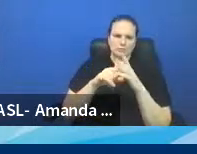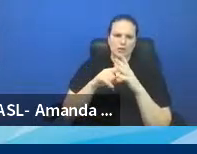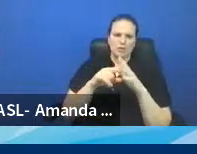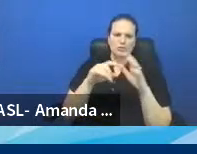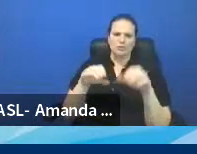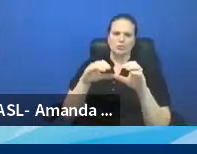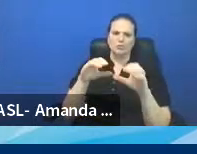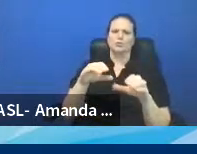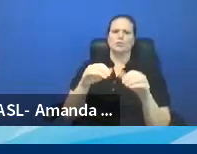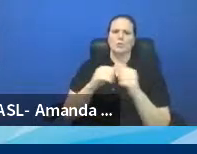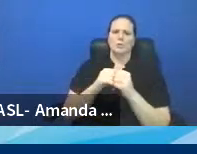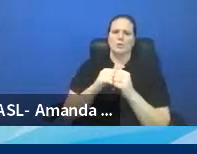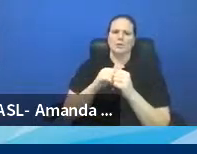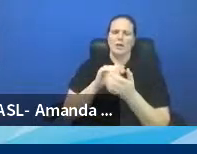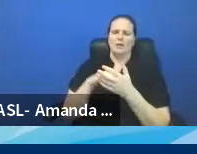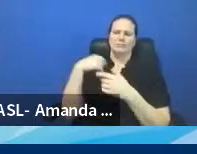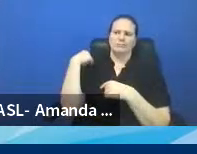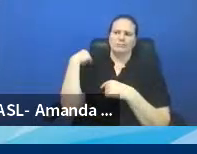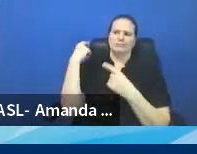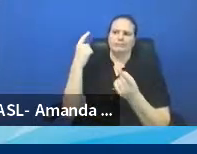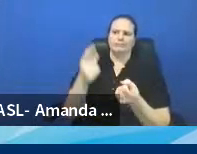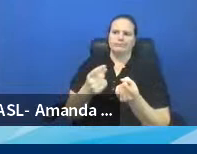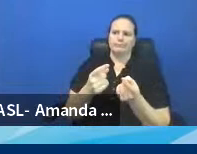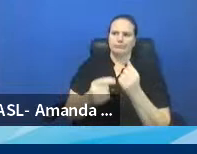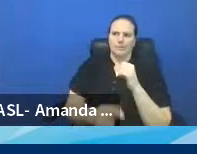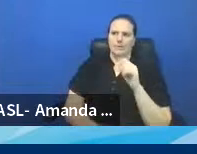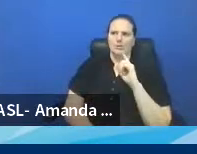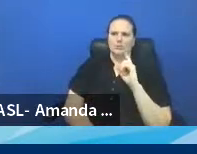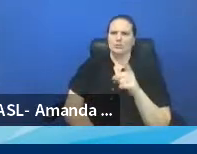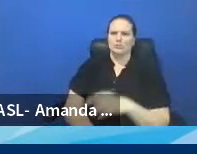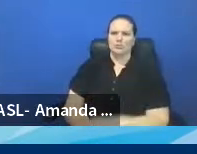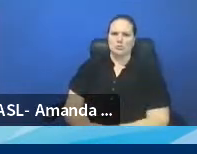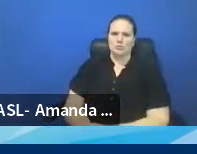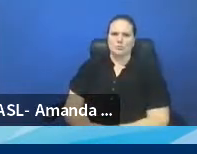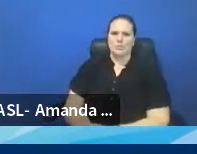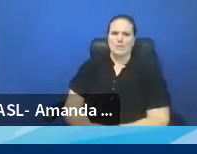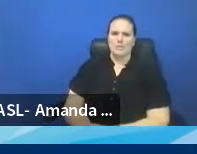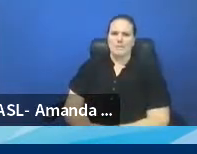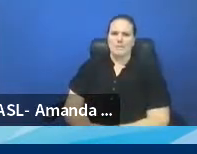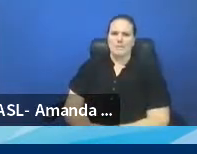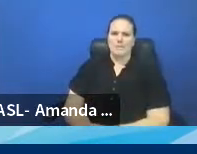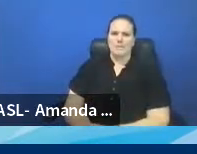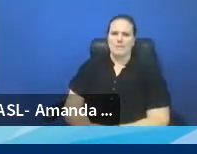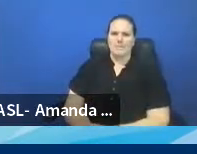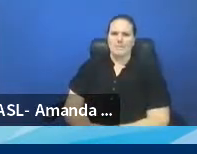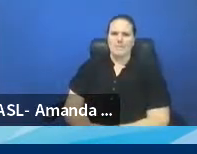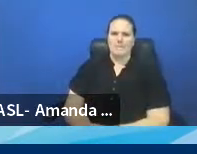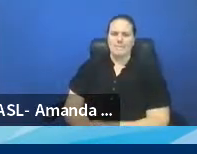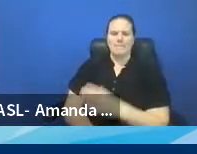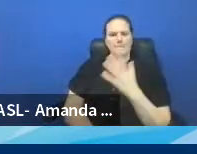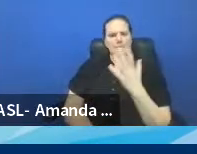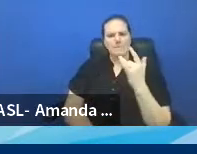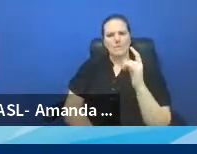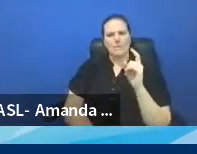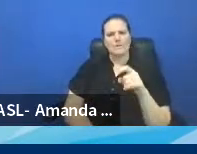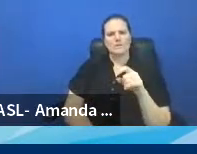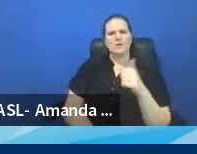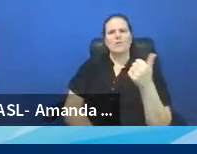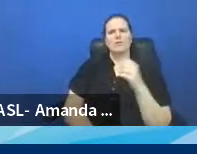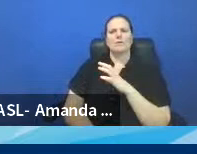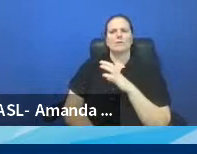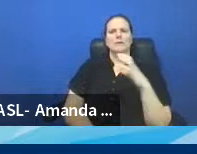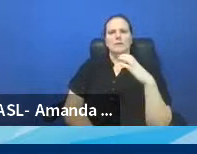doing along the way. I'm not sure why there needs to be another